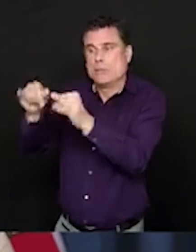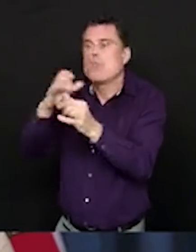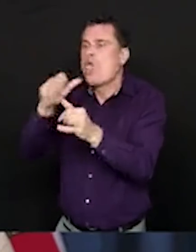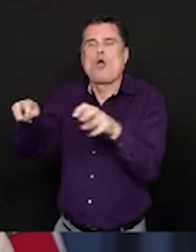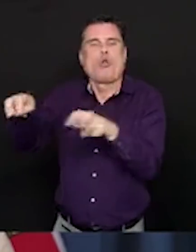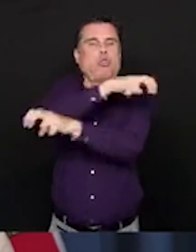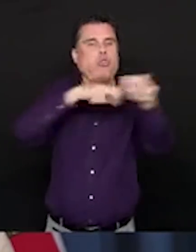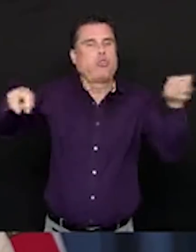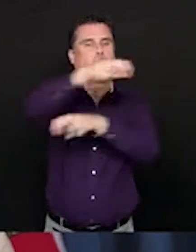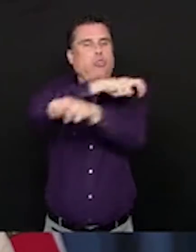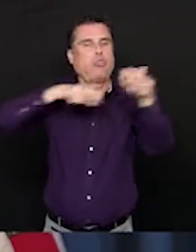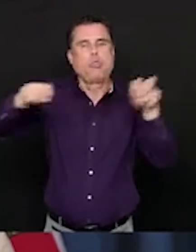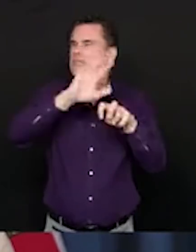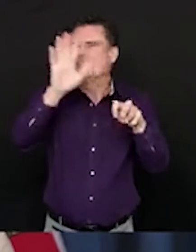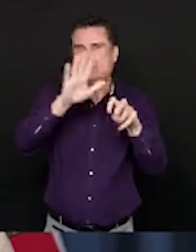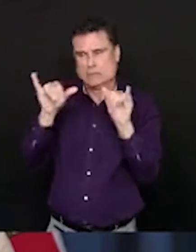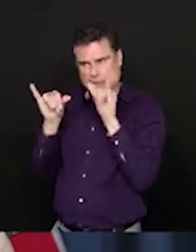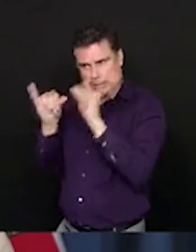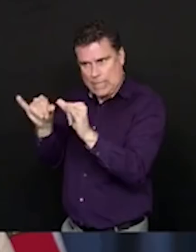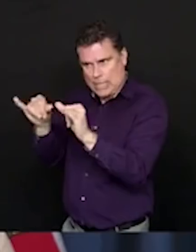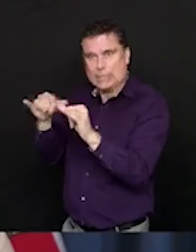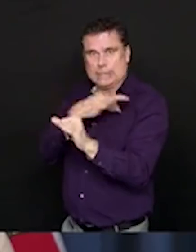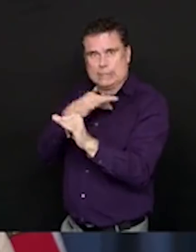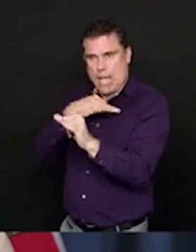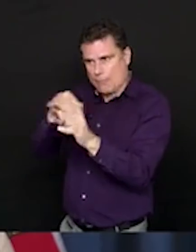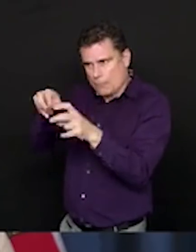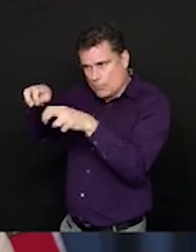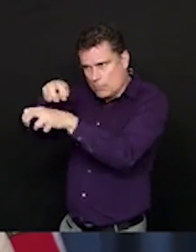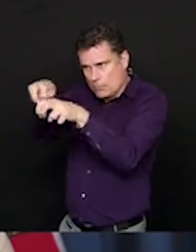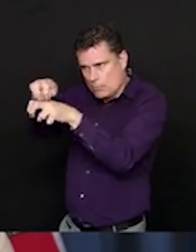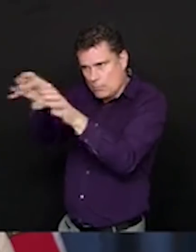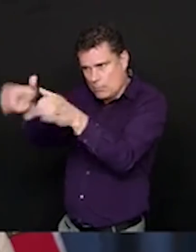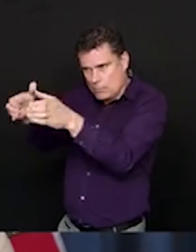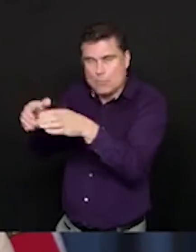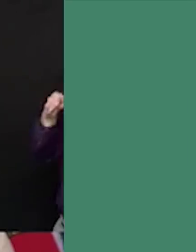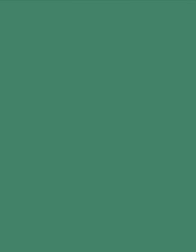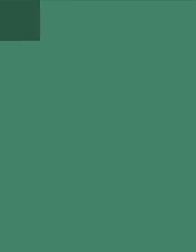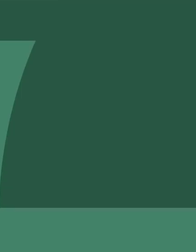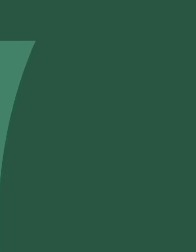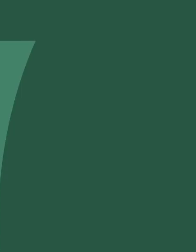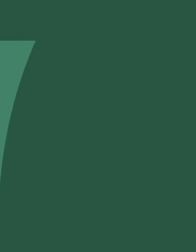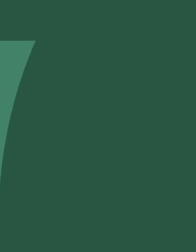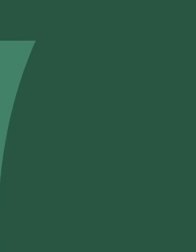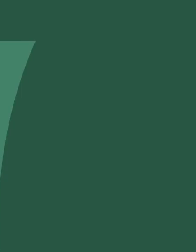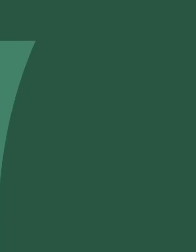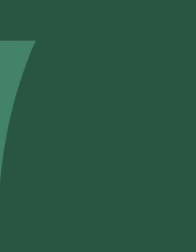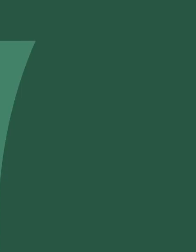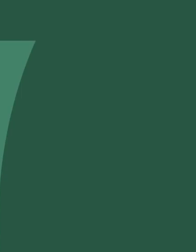it is a protocol that unfortunately was misunderstood by some when it first came out.